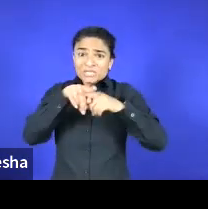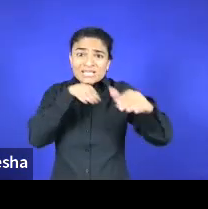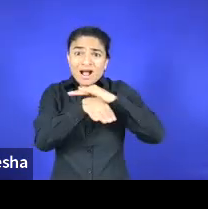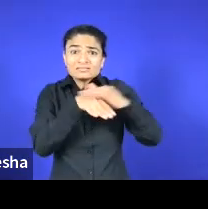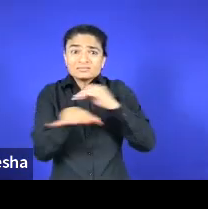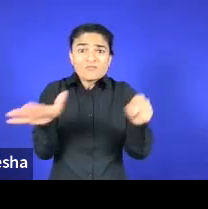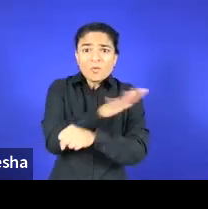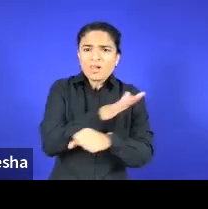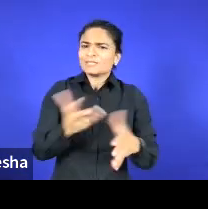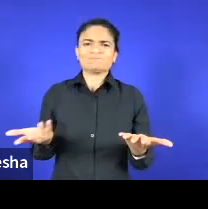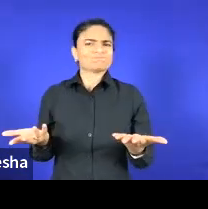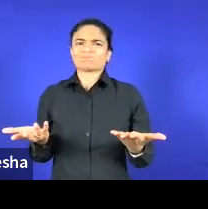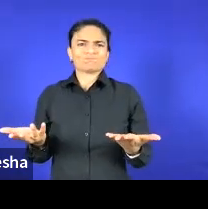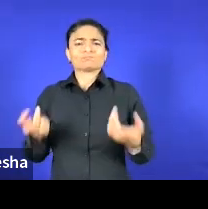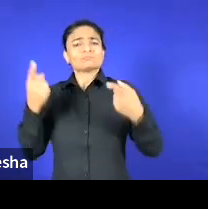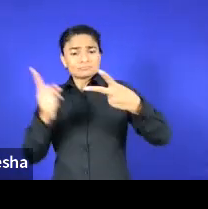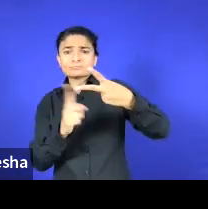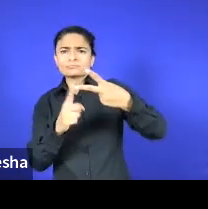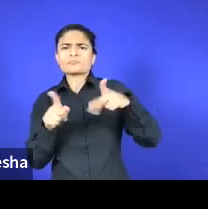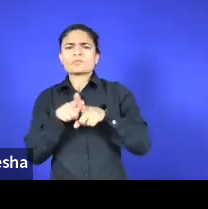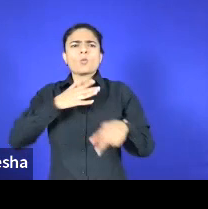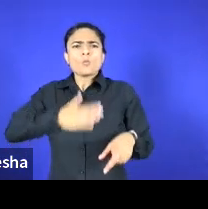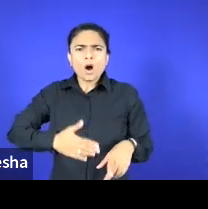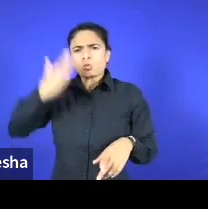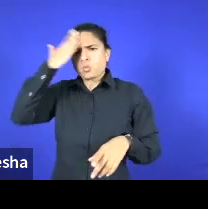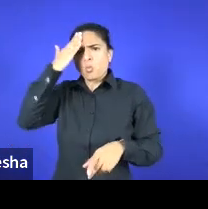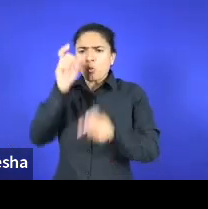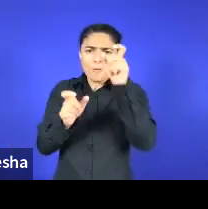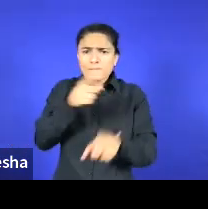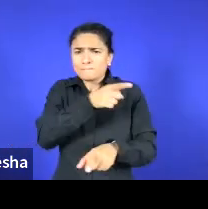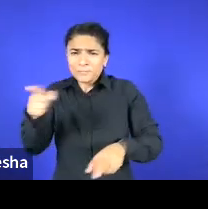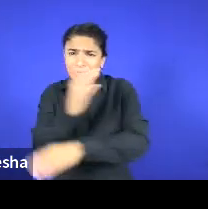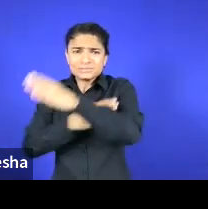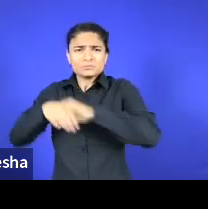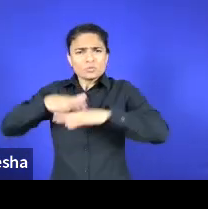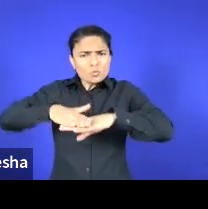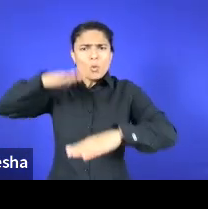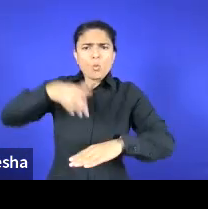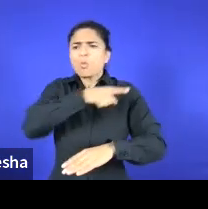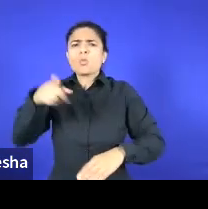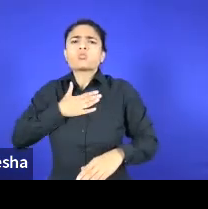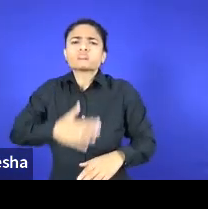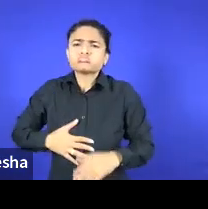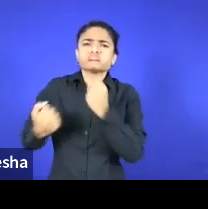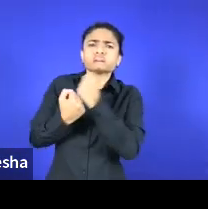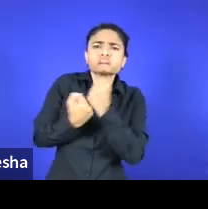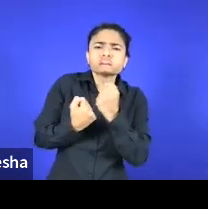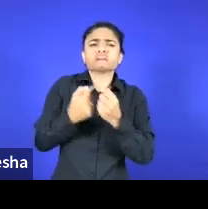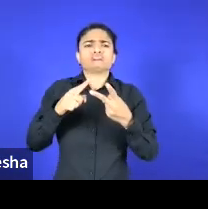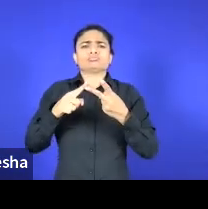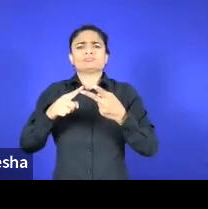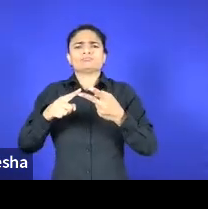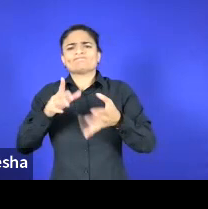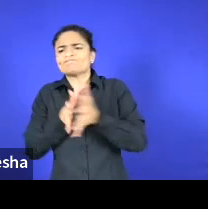needs assessment. The problem is that in most low and middle income countries, there are not such staff everywhere, and they are